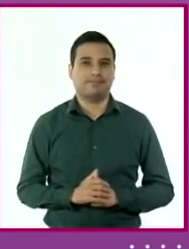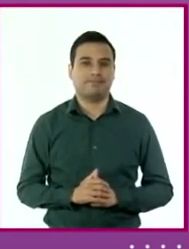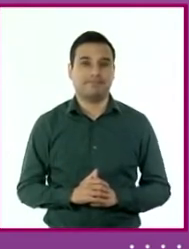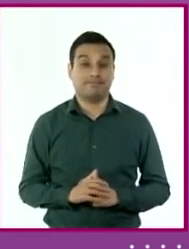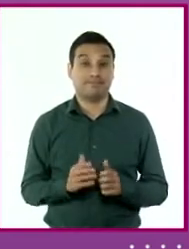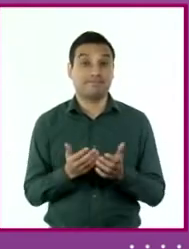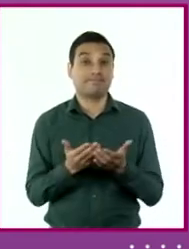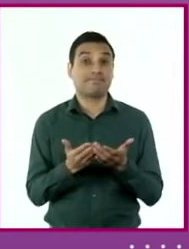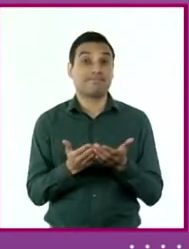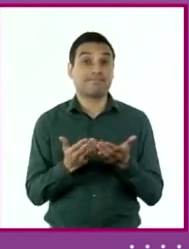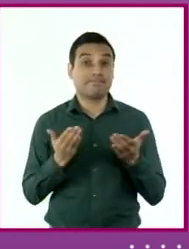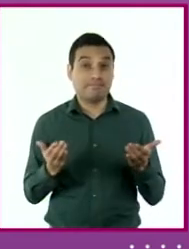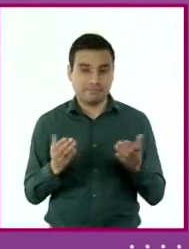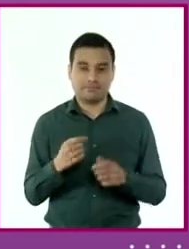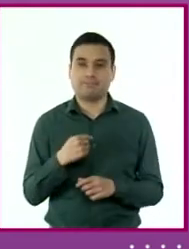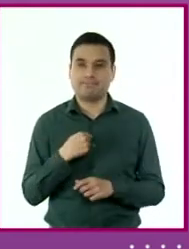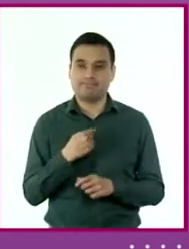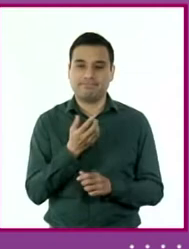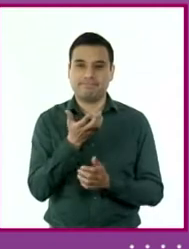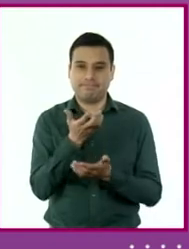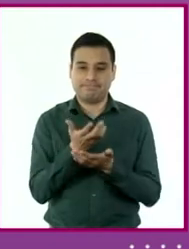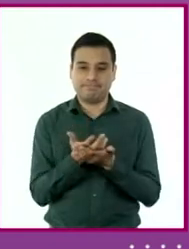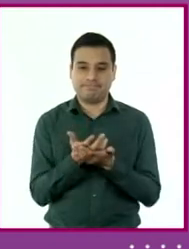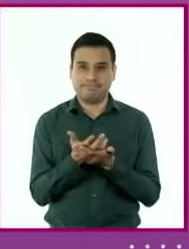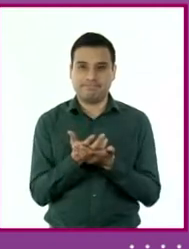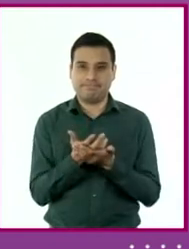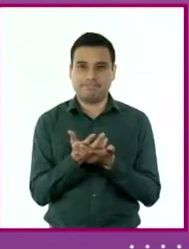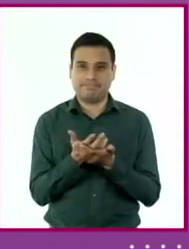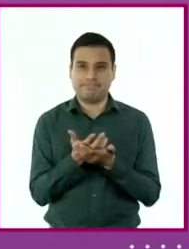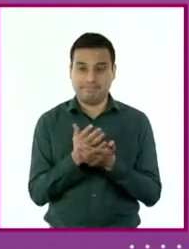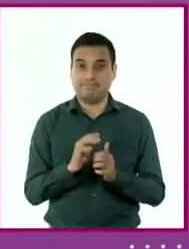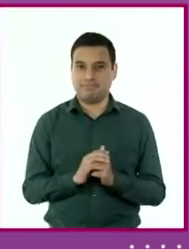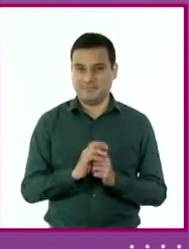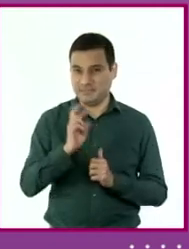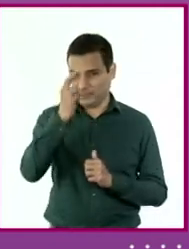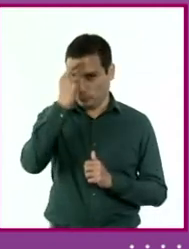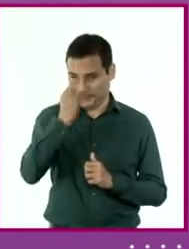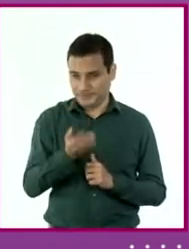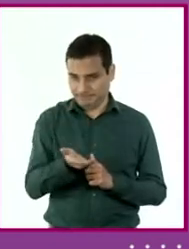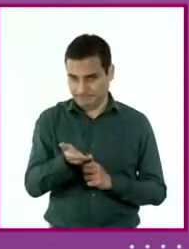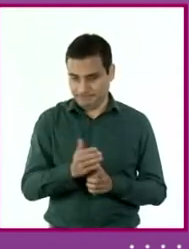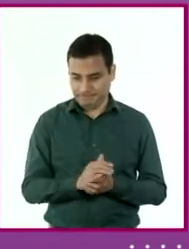Ahora necesito descansar un poco. Mientras tanto, recordemos esto.